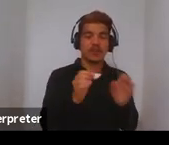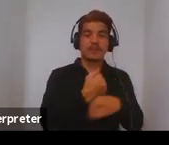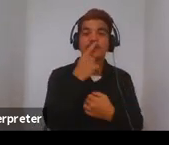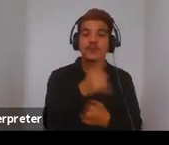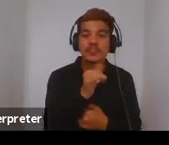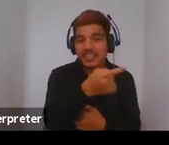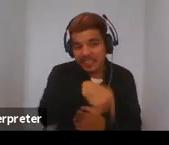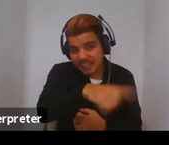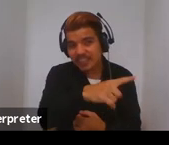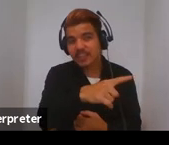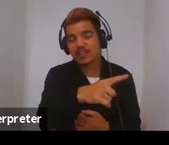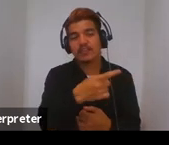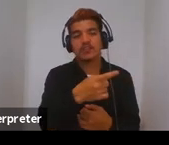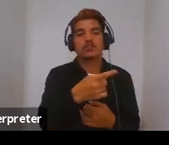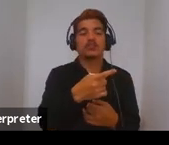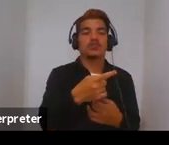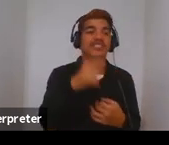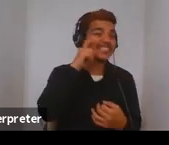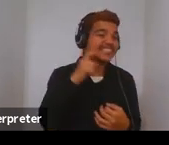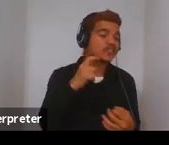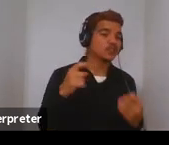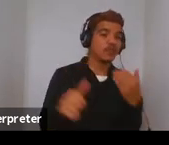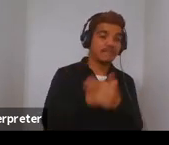they're treating it as sexual violence and sexual assault.